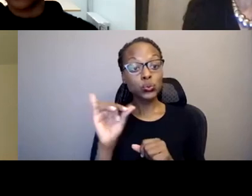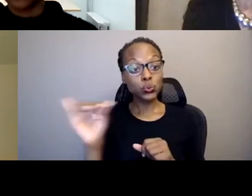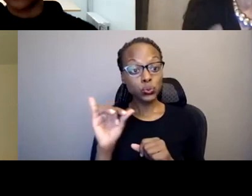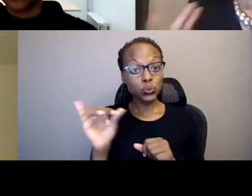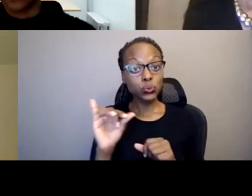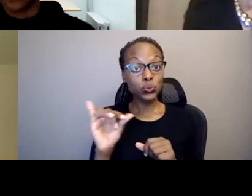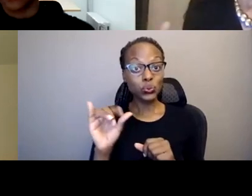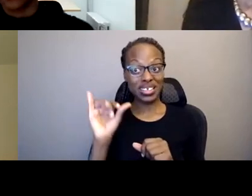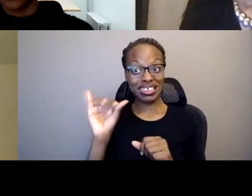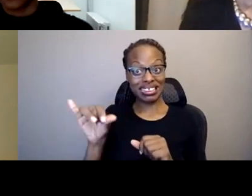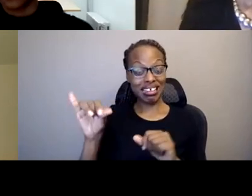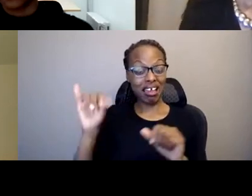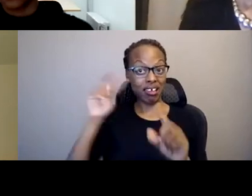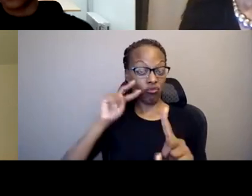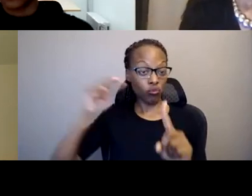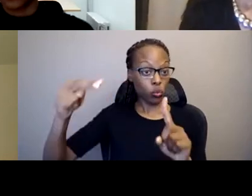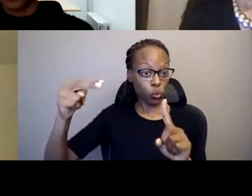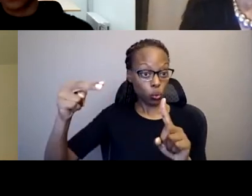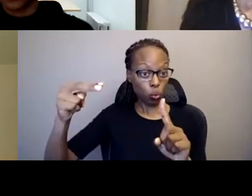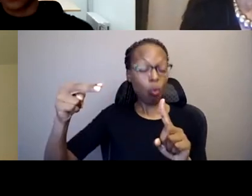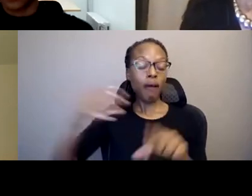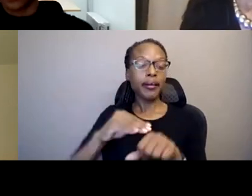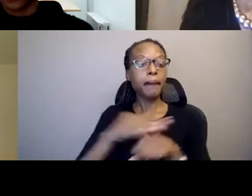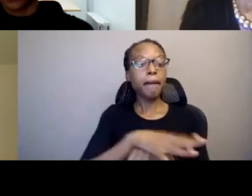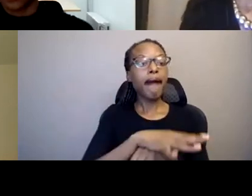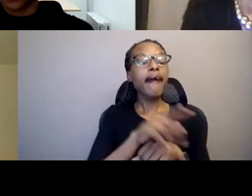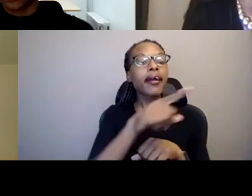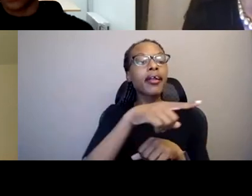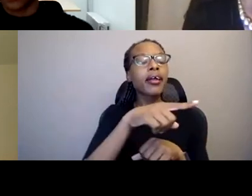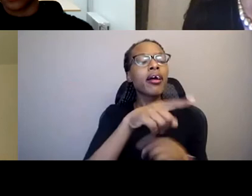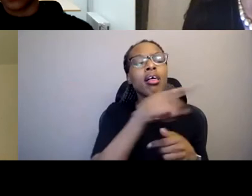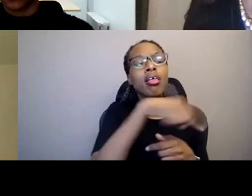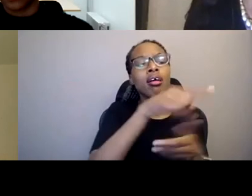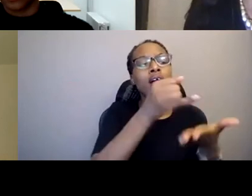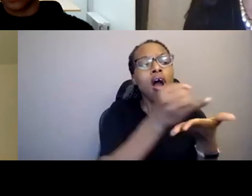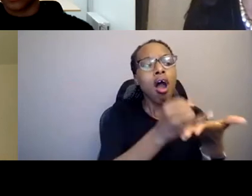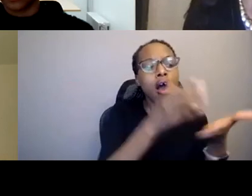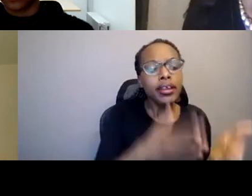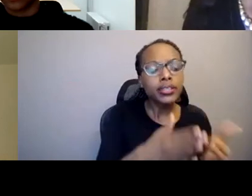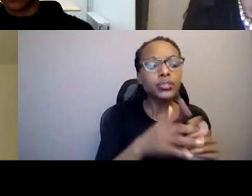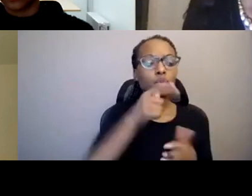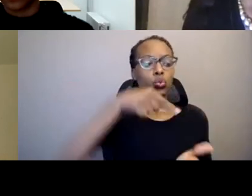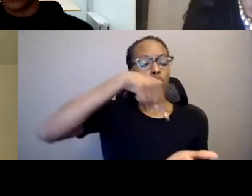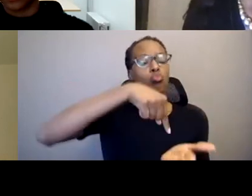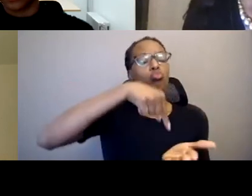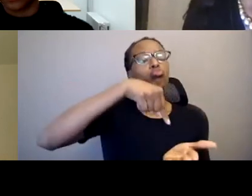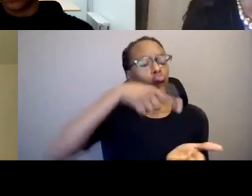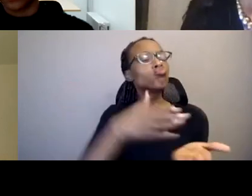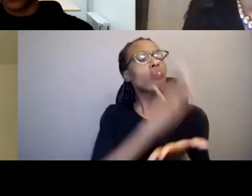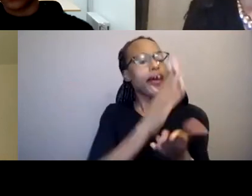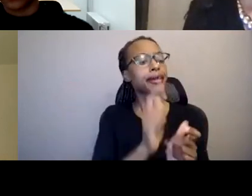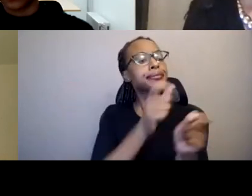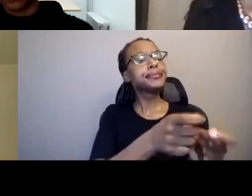considered an artist, and also who can be recognized and who can receive support within the category of art. And of course, when it comes